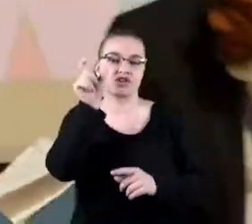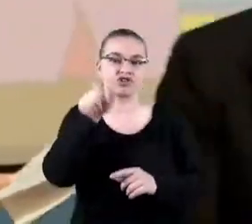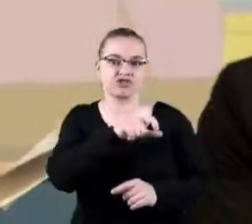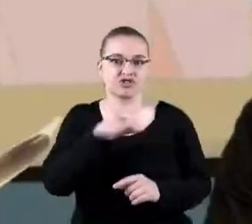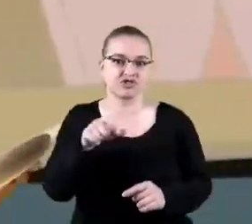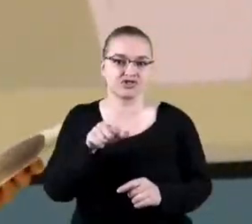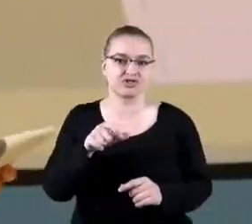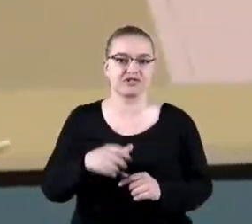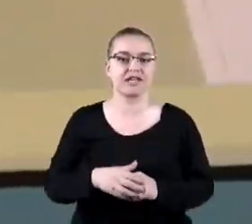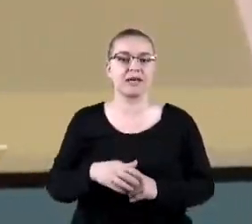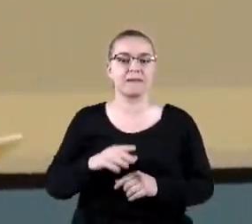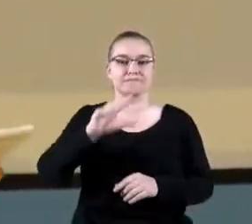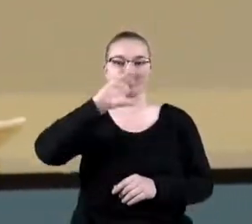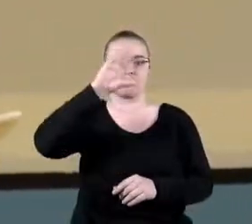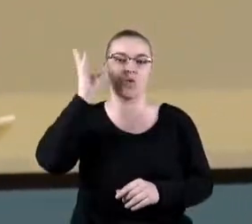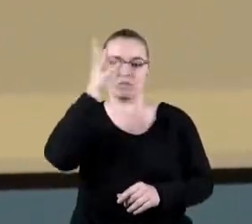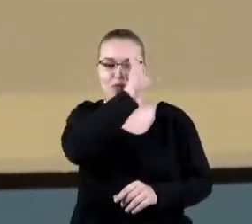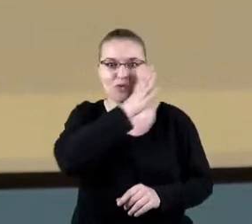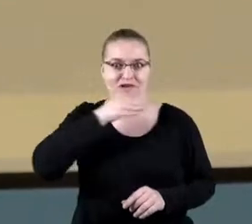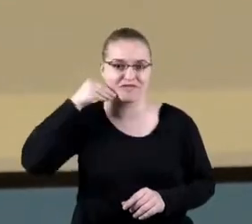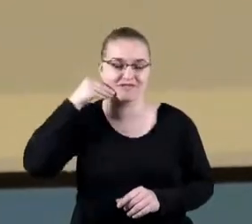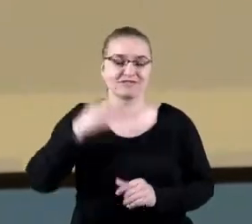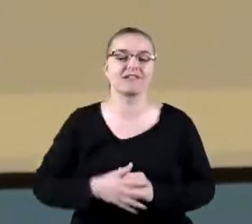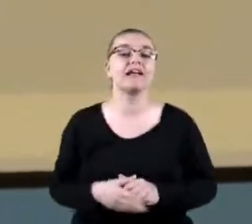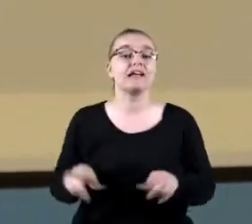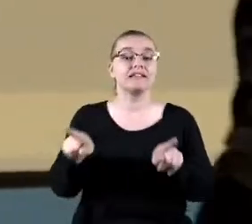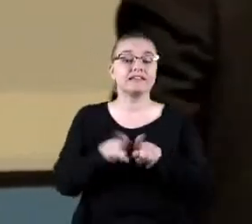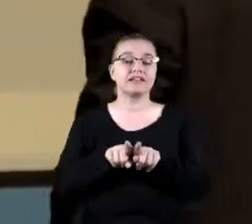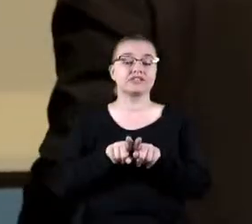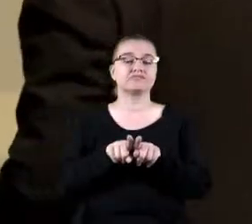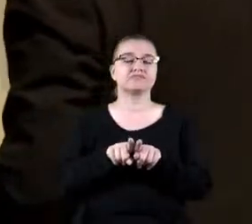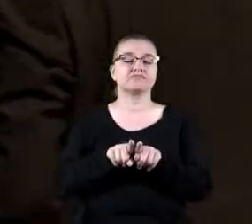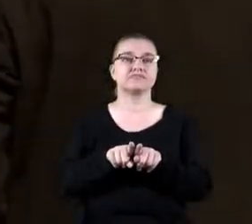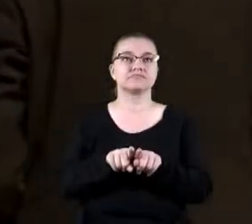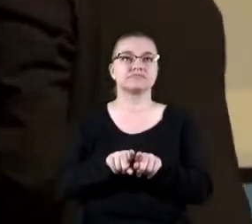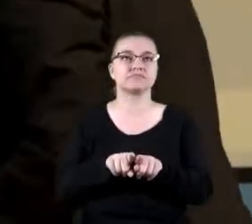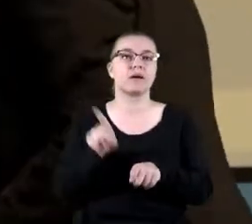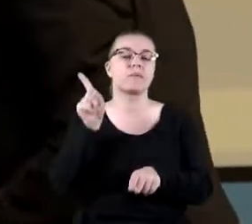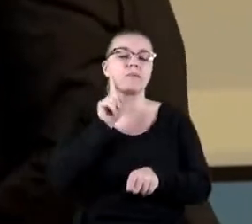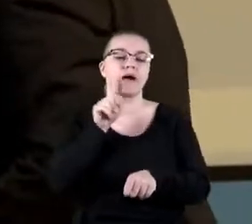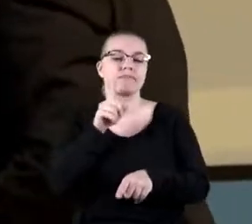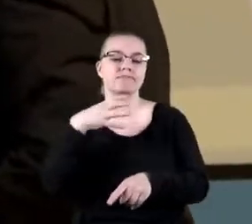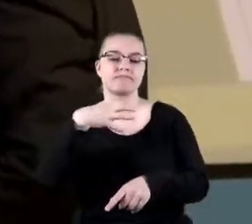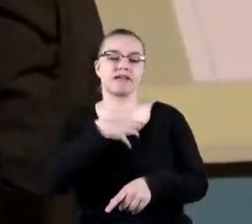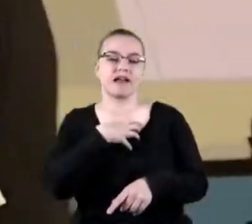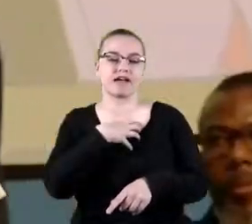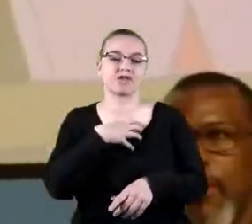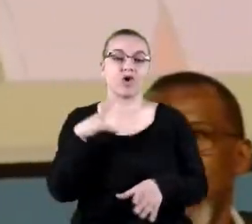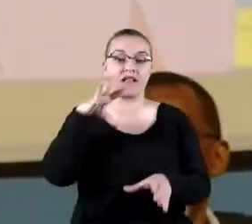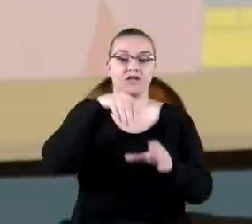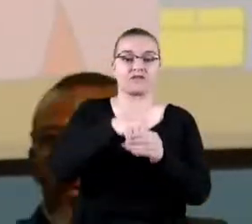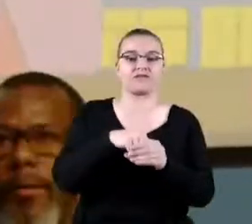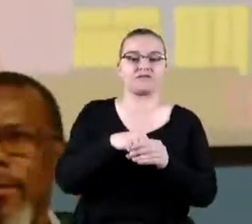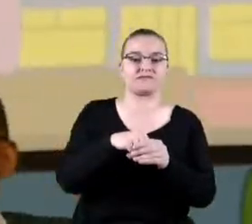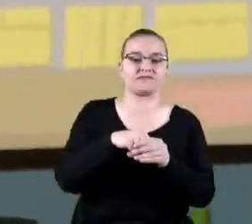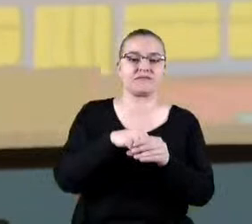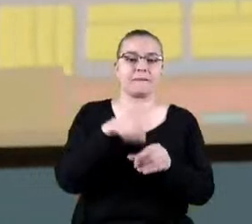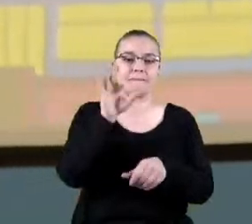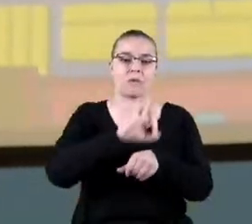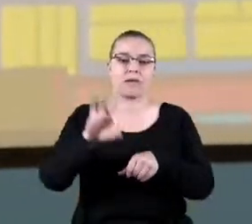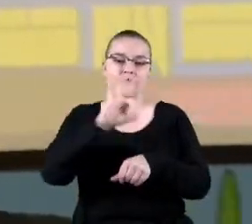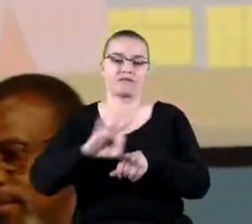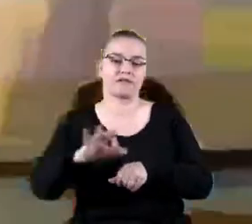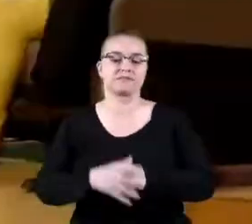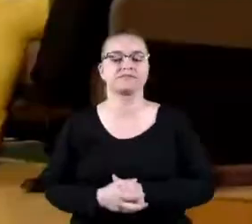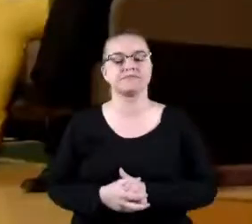And Mr. Ian Mckinnon, Director, Inclusive Design. This maybe here. No, I'm gonna stand up